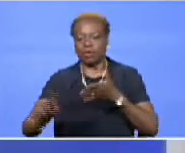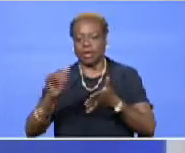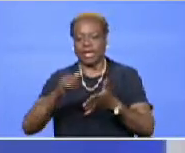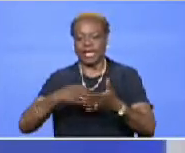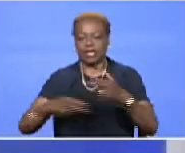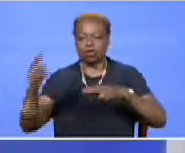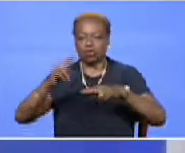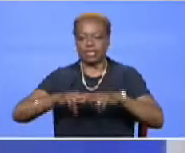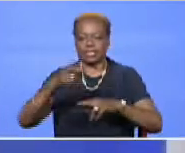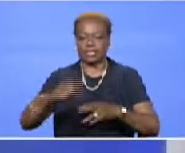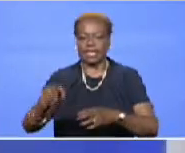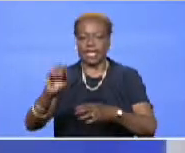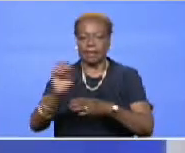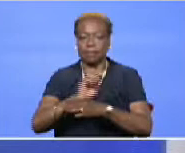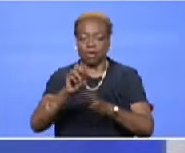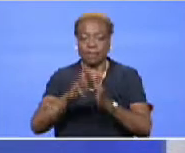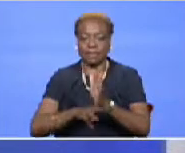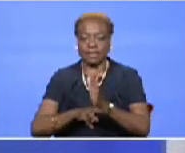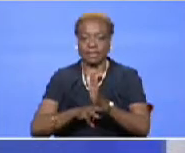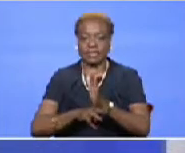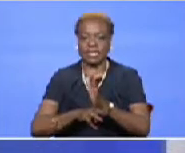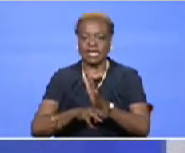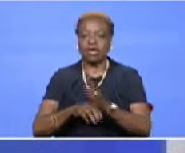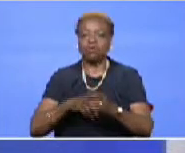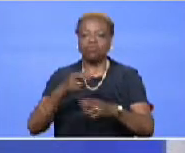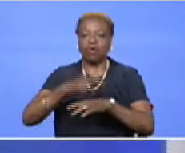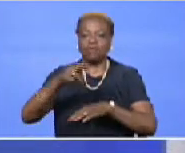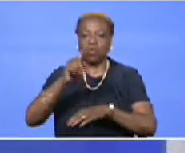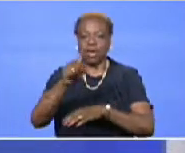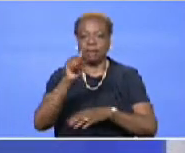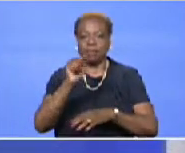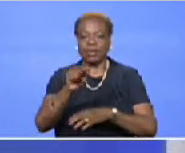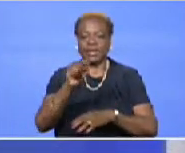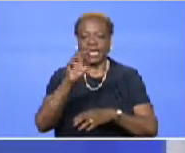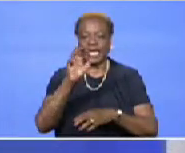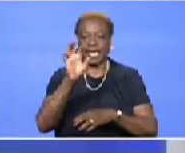in employment in the private sector rose by 1.8% to